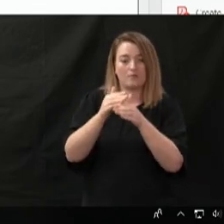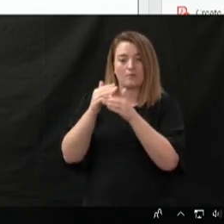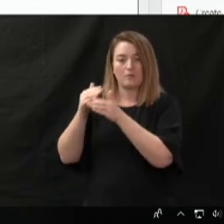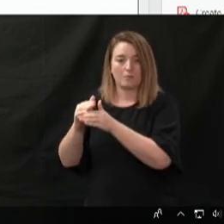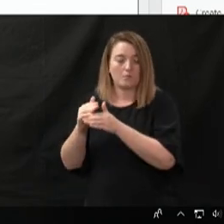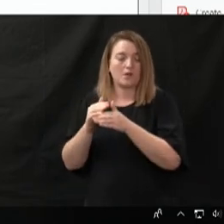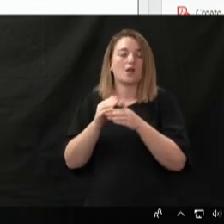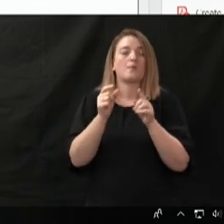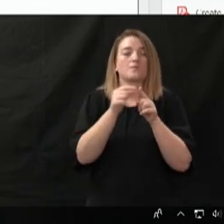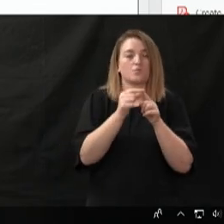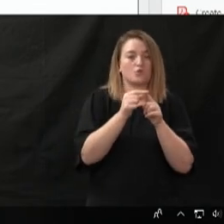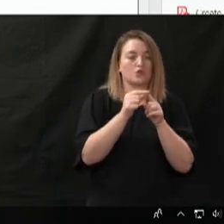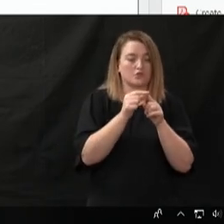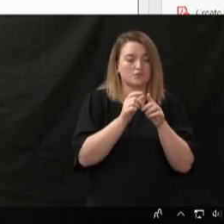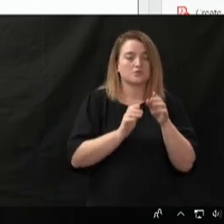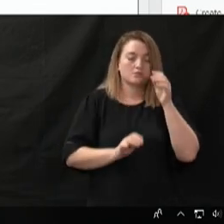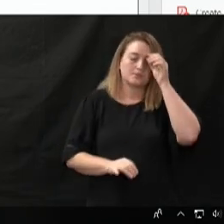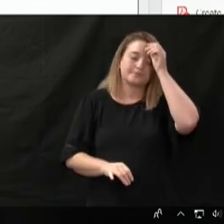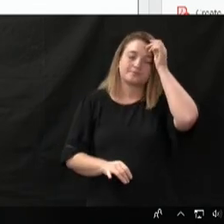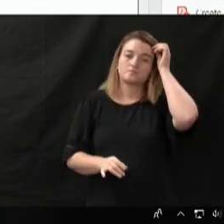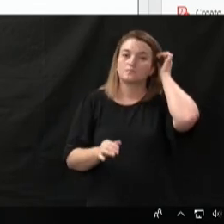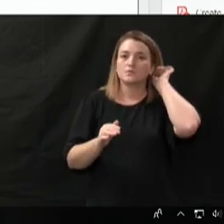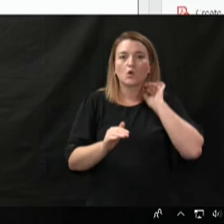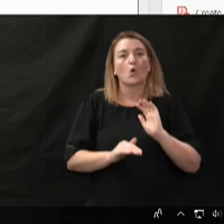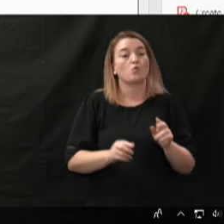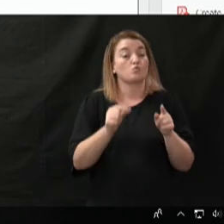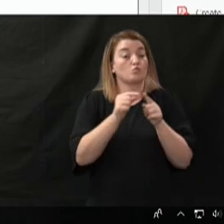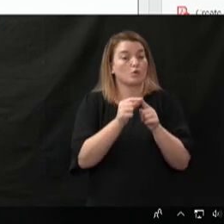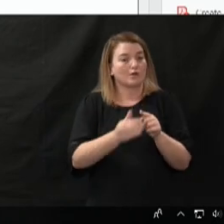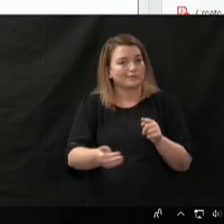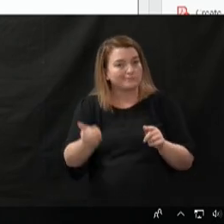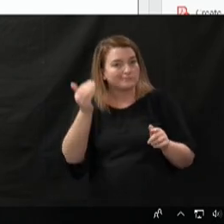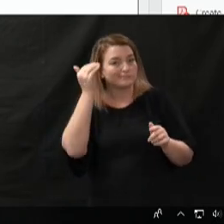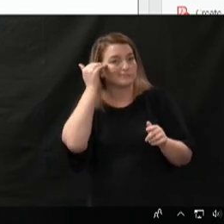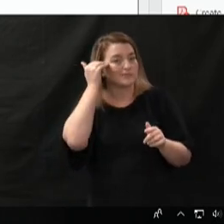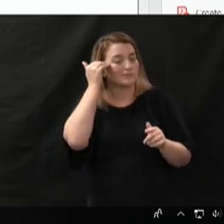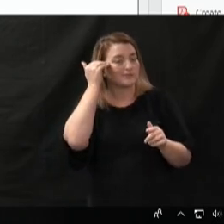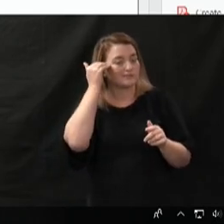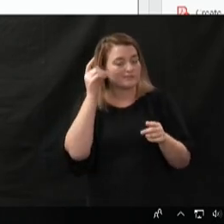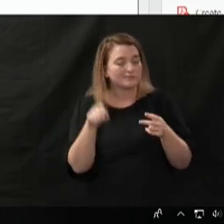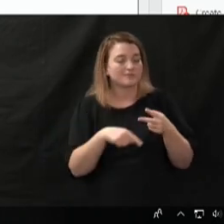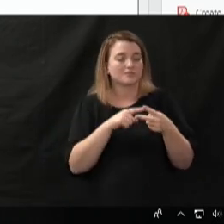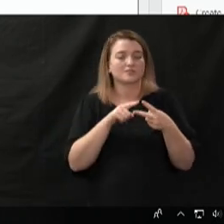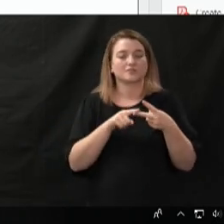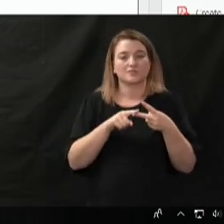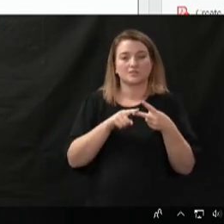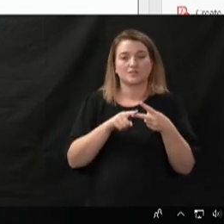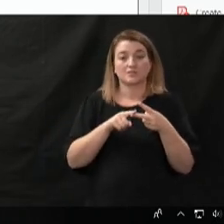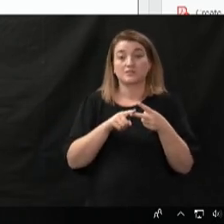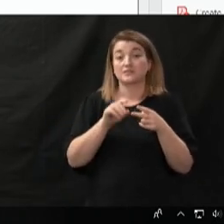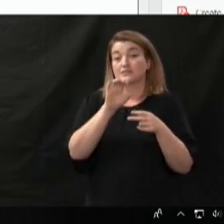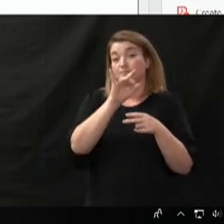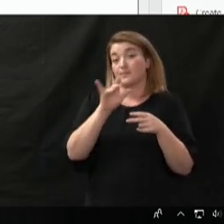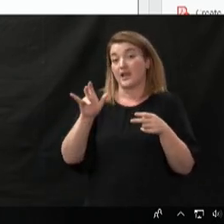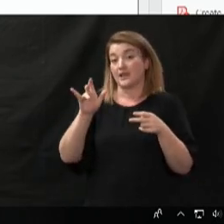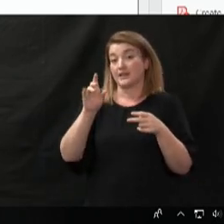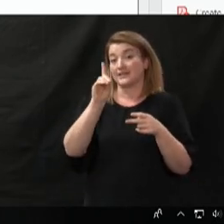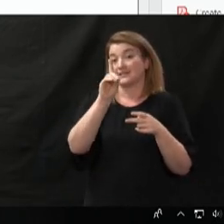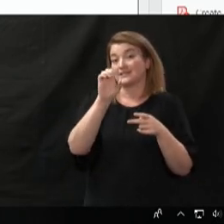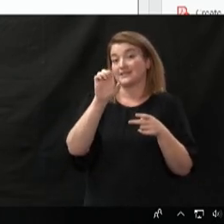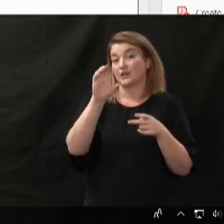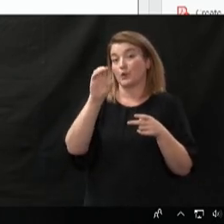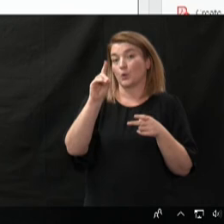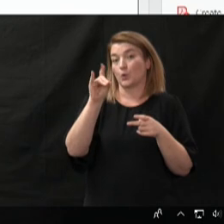So it developed word consciousness, which means improving spelling, decoding, and vocabulary. This is an